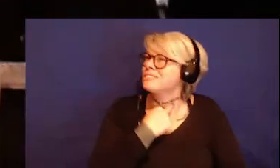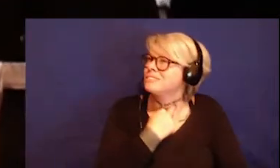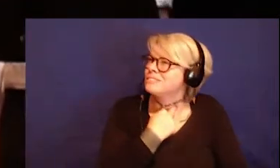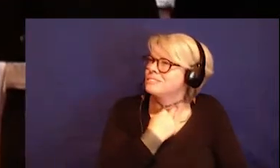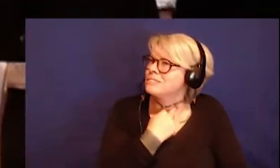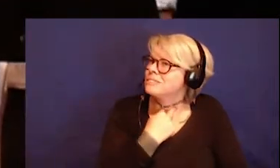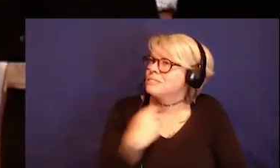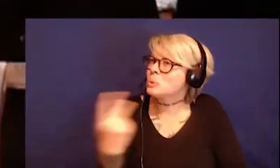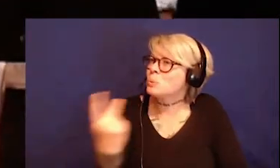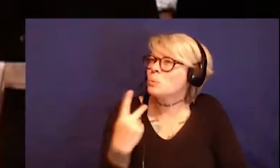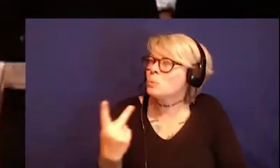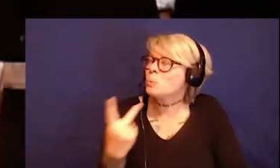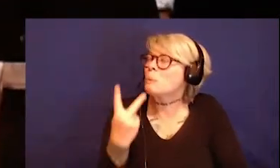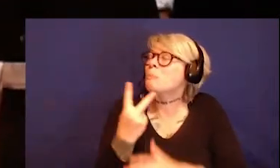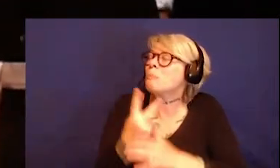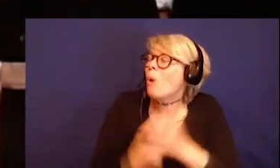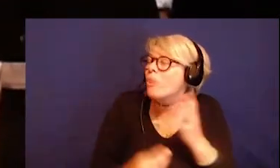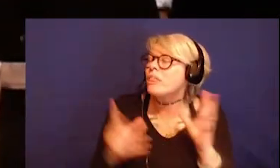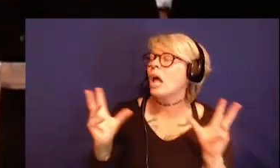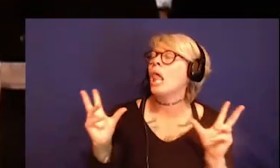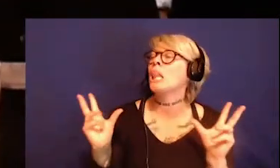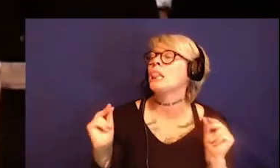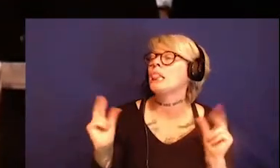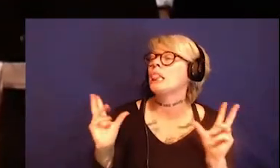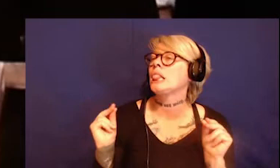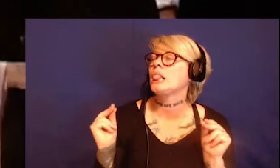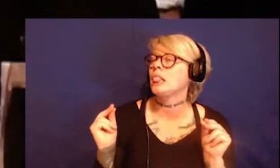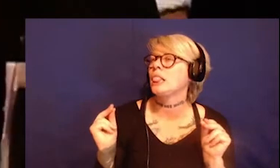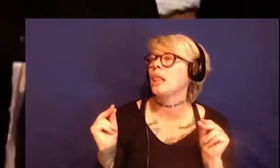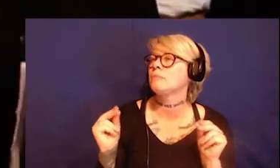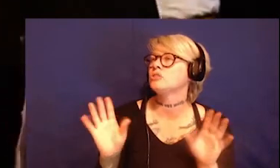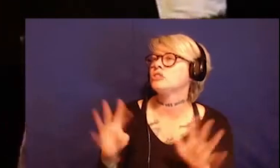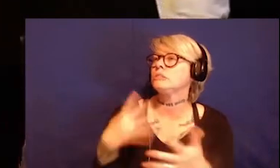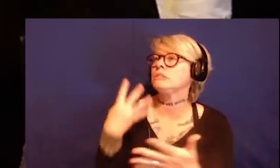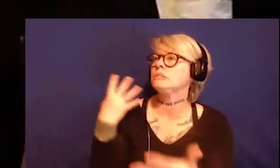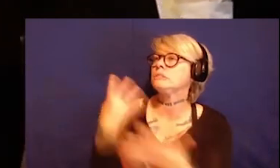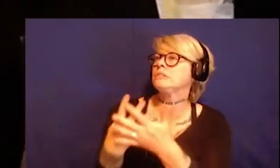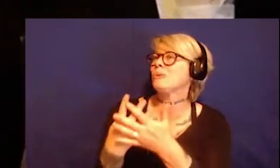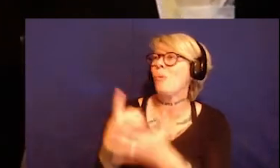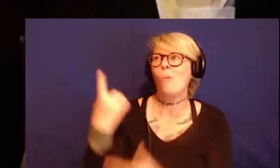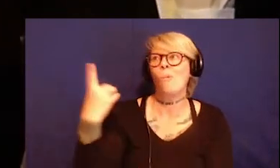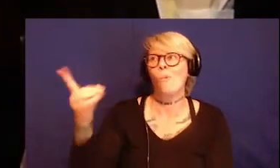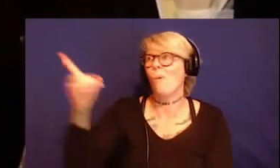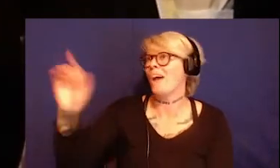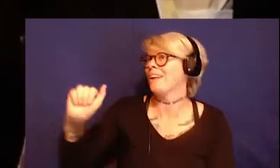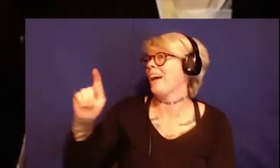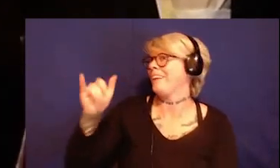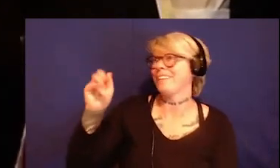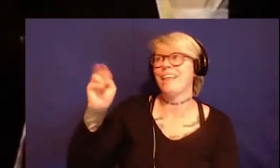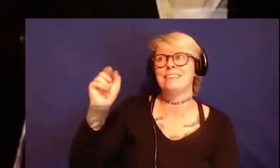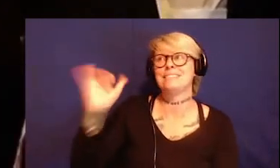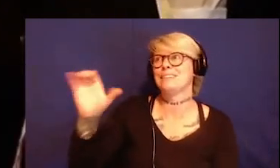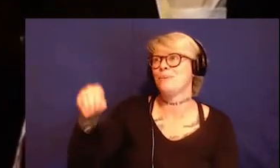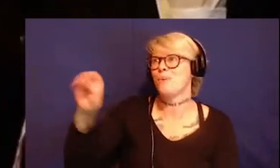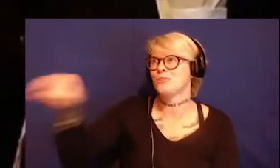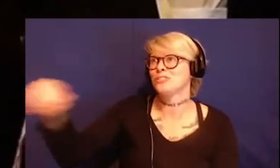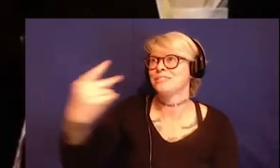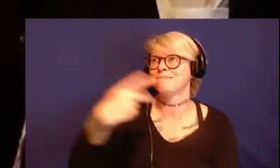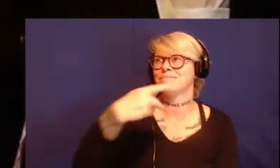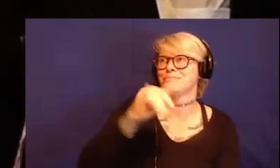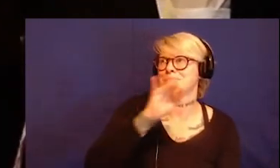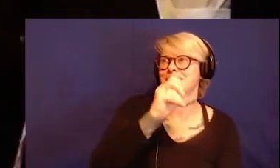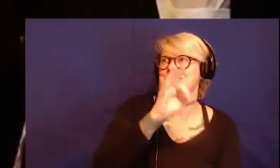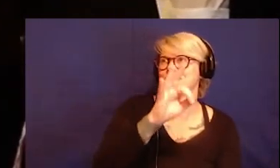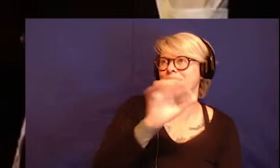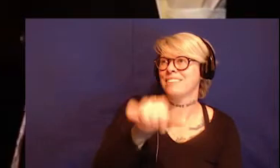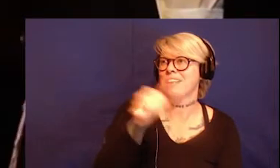We're both in lobster traps, the two of us, one in the Atlantic and one in the Pacific. But then on the plane, when I